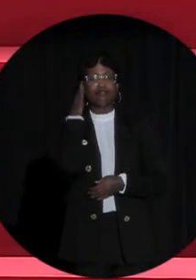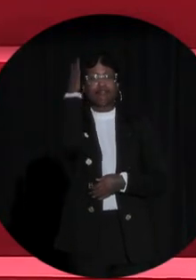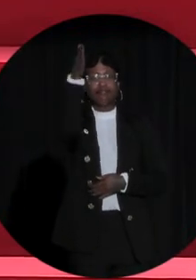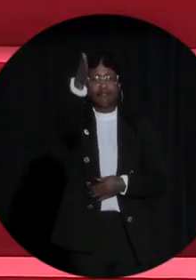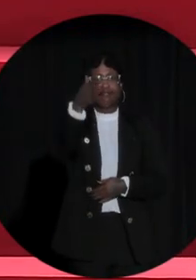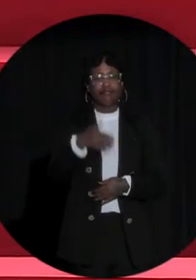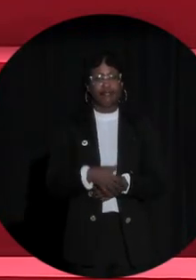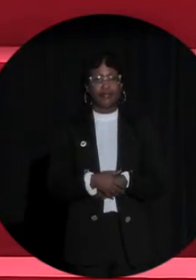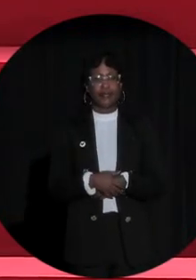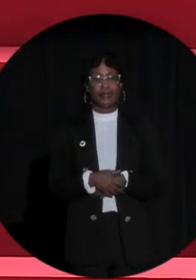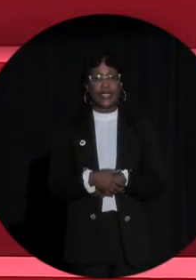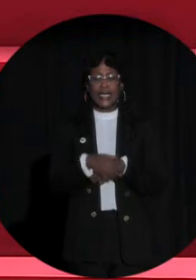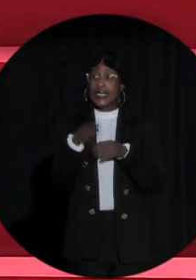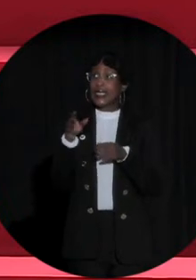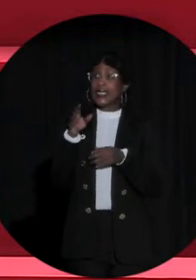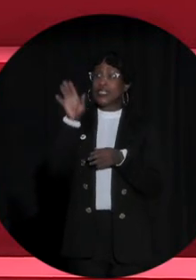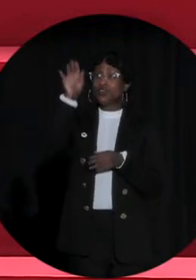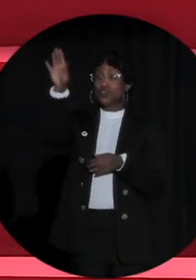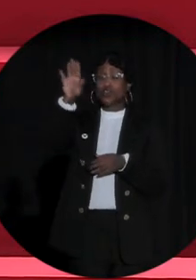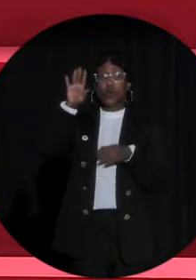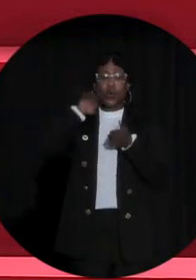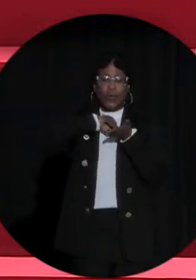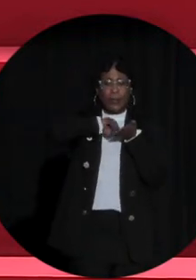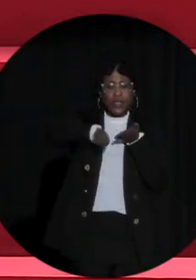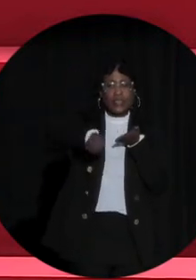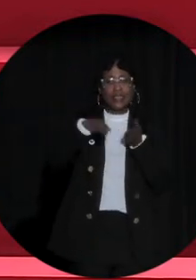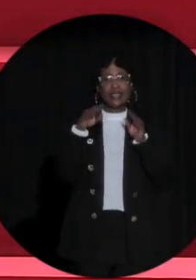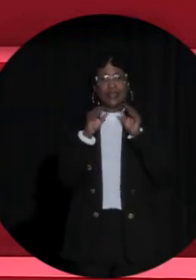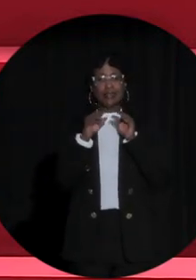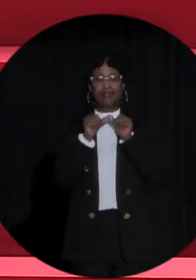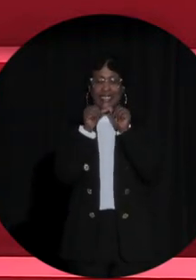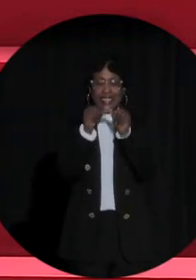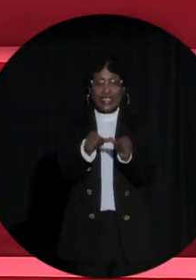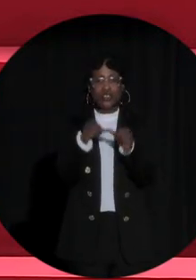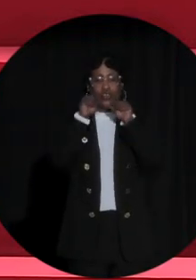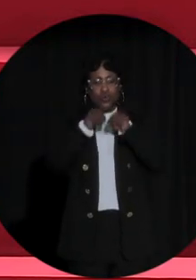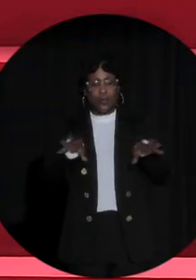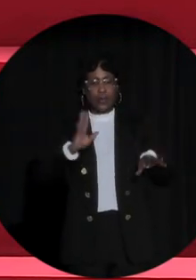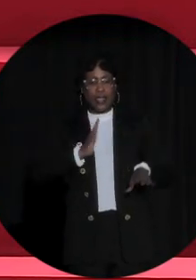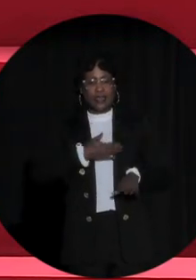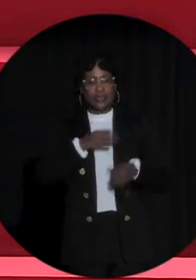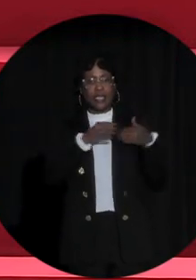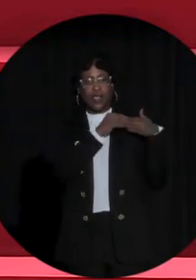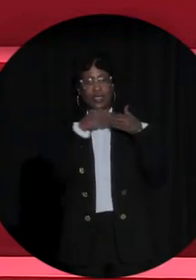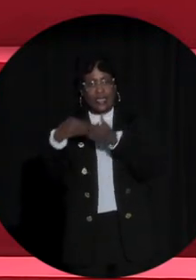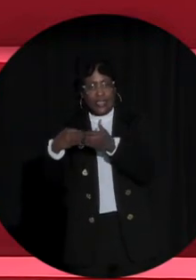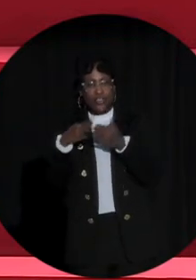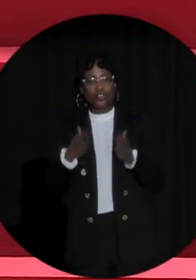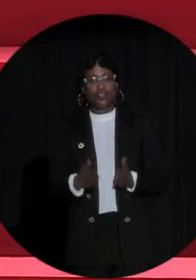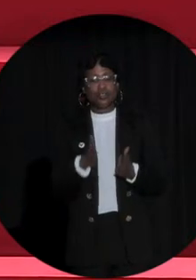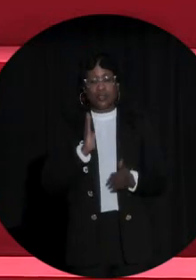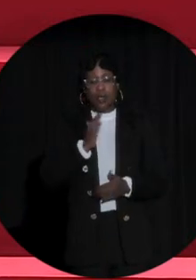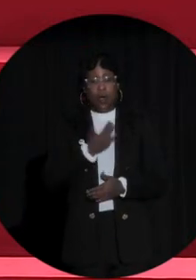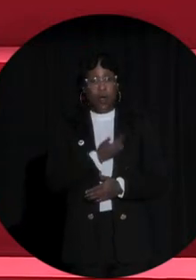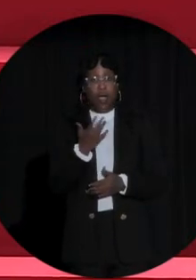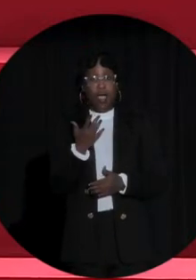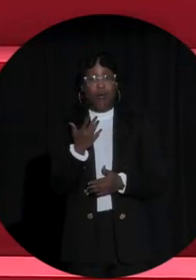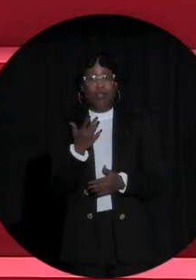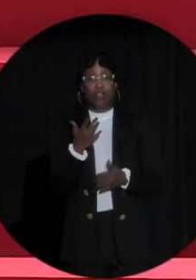continue to bless our leaders and all of us in this great, proud